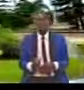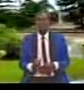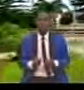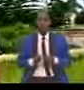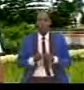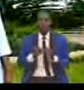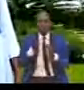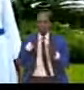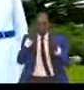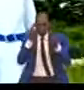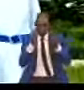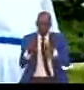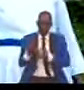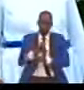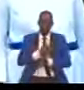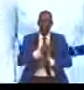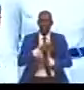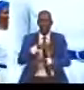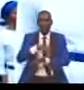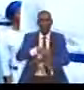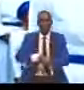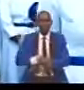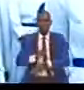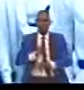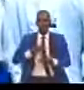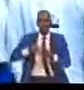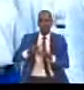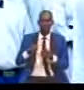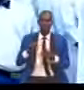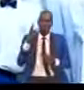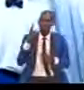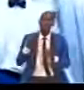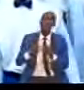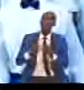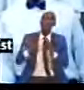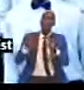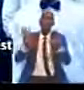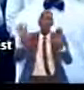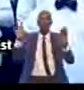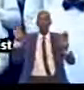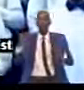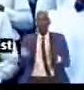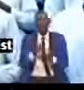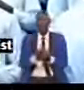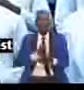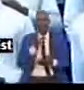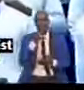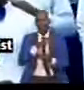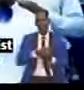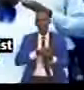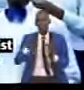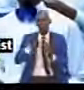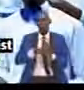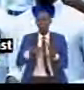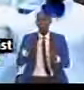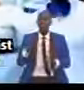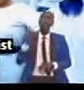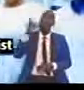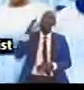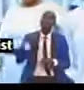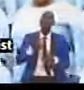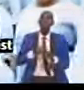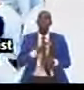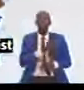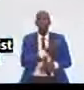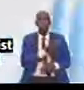While meditating day and night, I began to see the light, and I'm the righteousness of God in